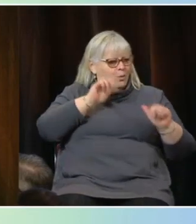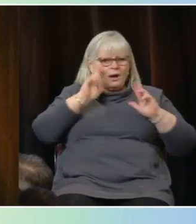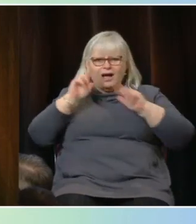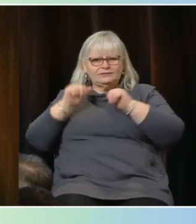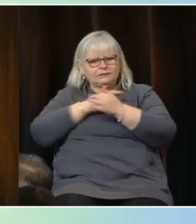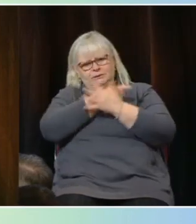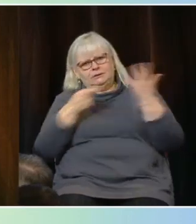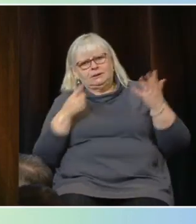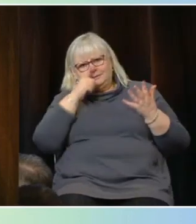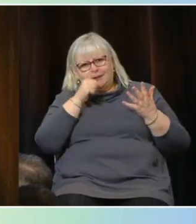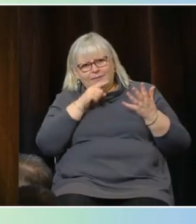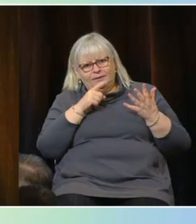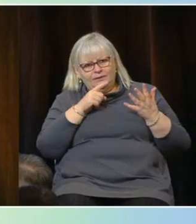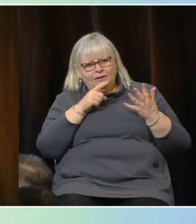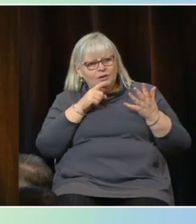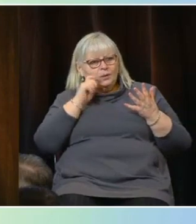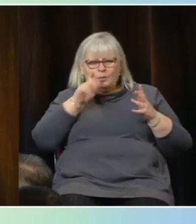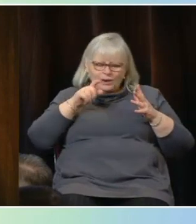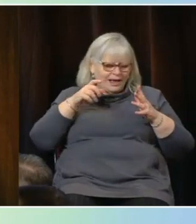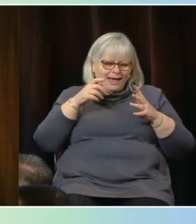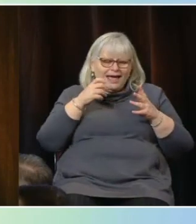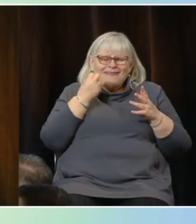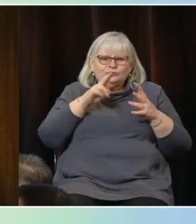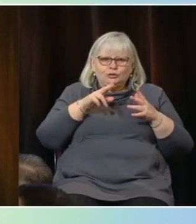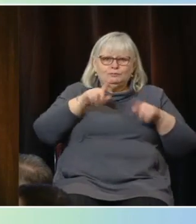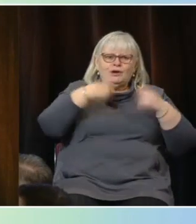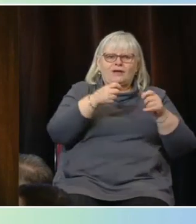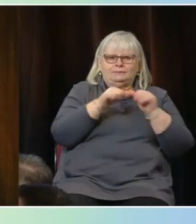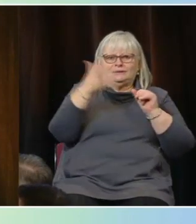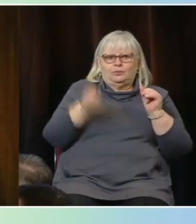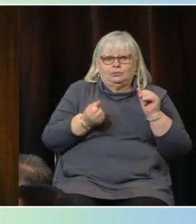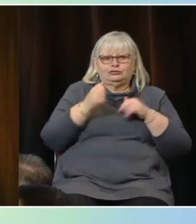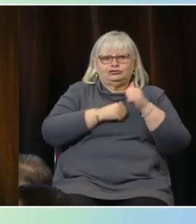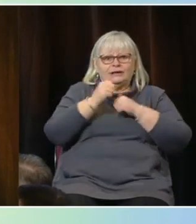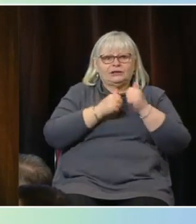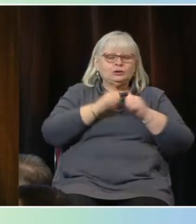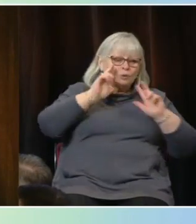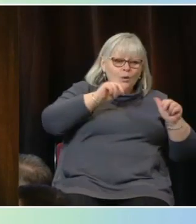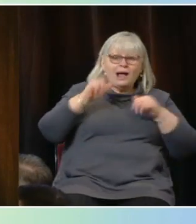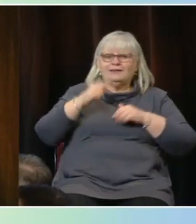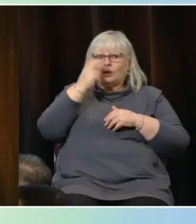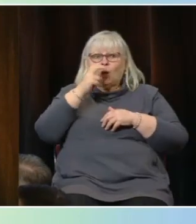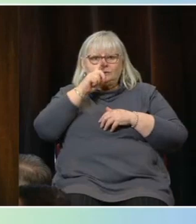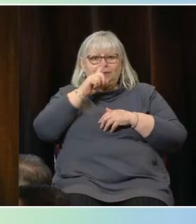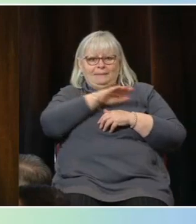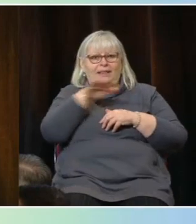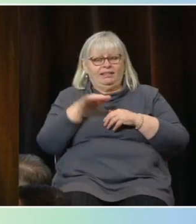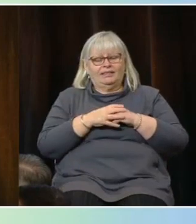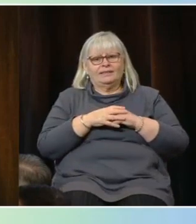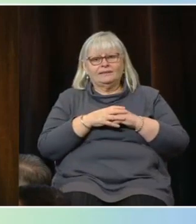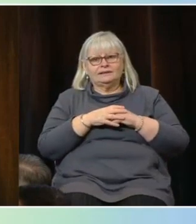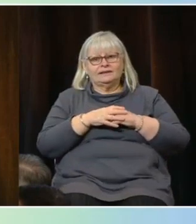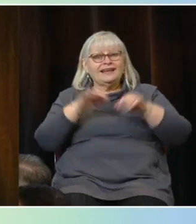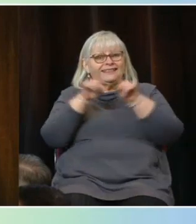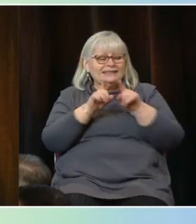to providing the quality and quantity of Health disability and aged care services that our older population will demand the same is